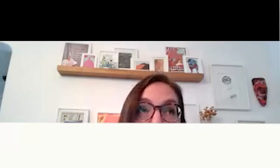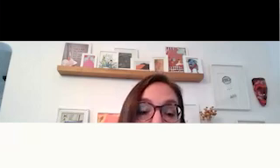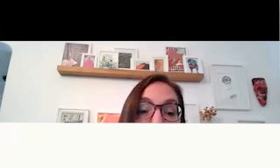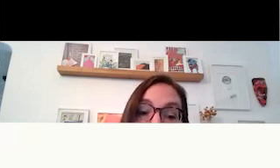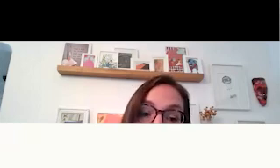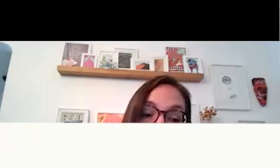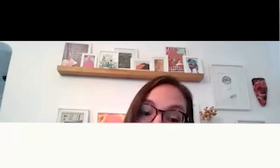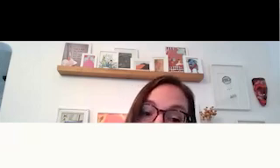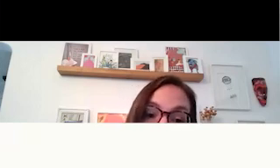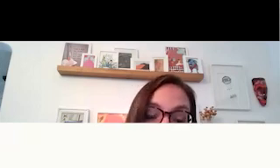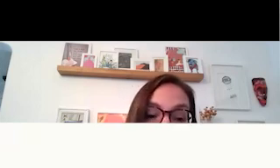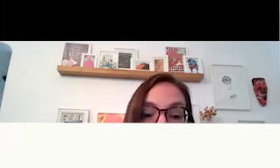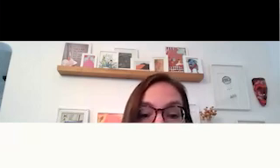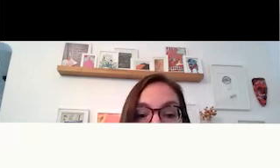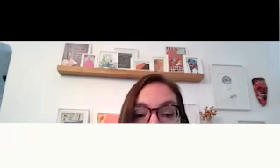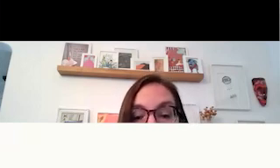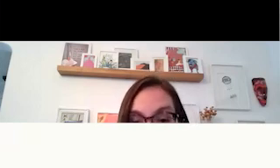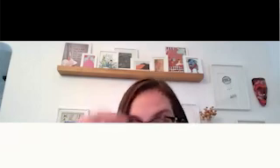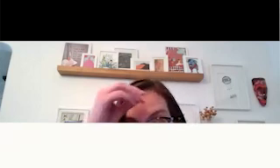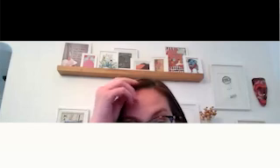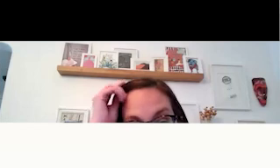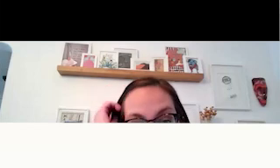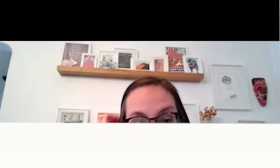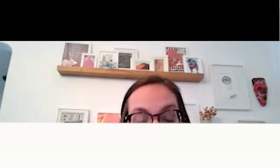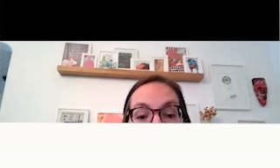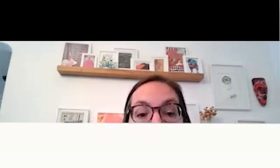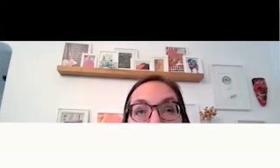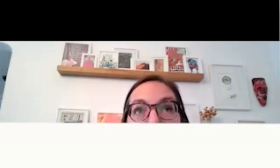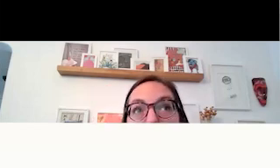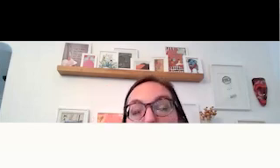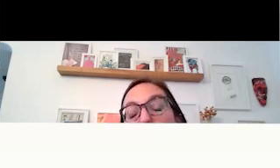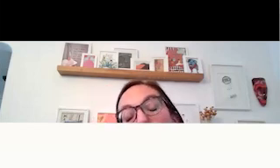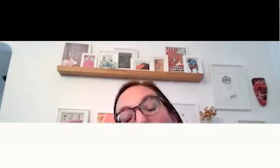Sometimes they're also considered mindsets depending on where they are. But